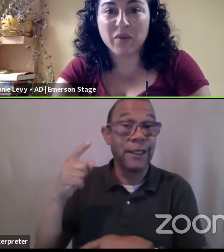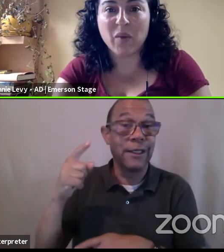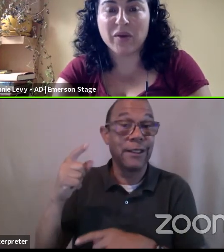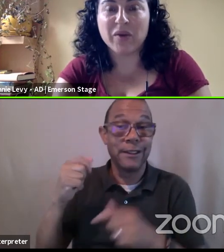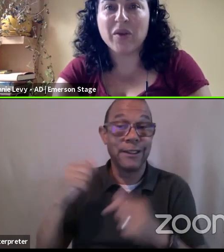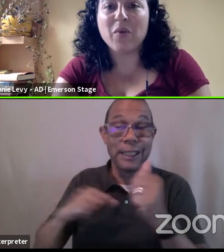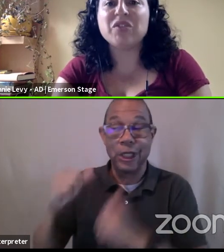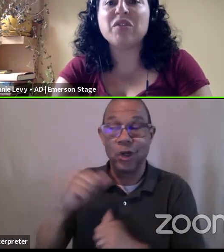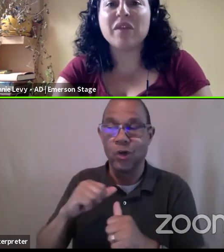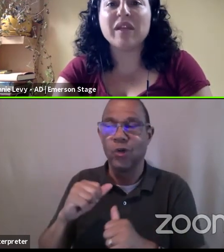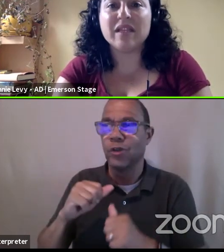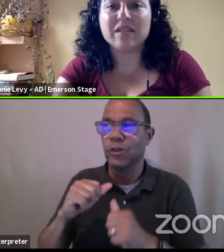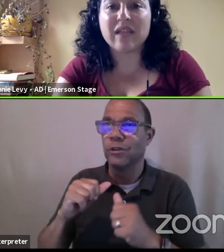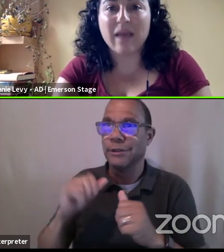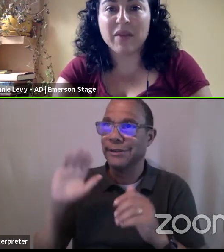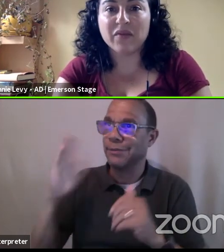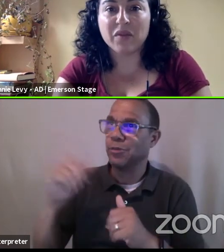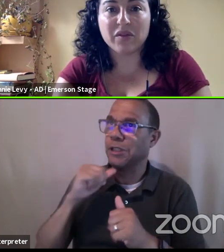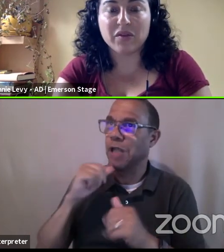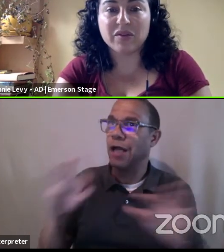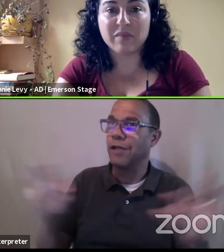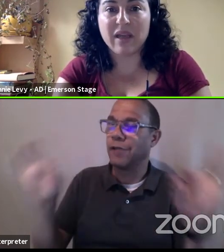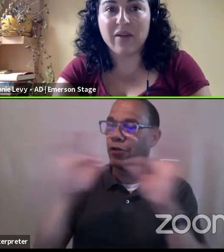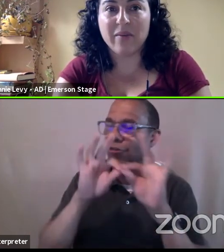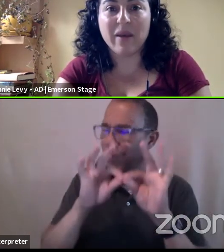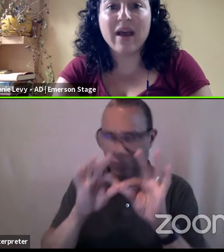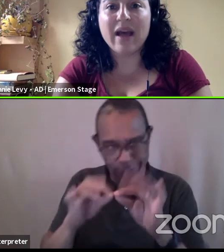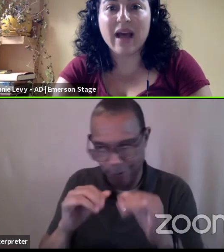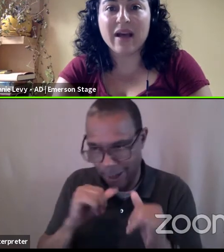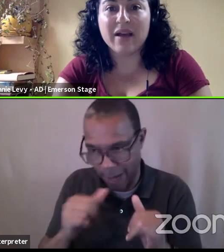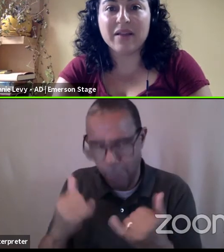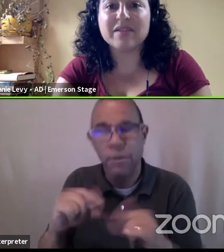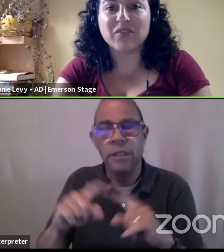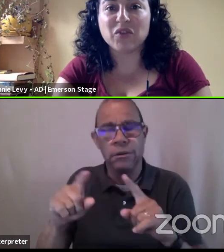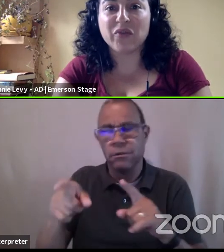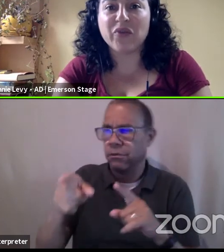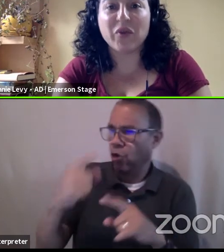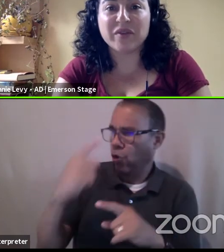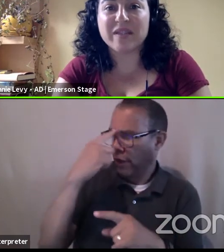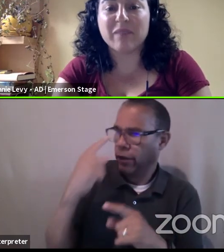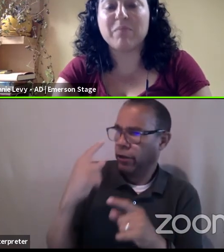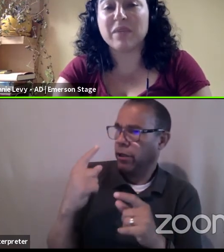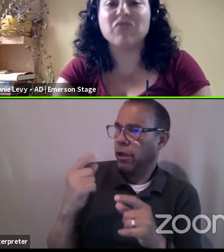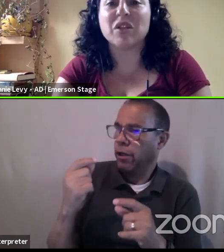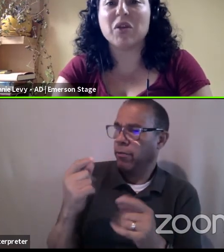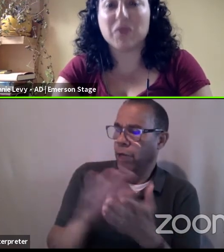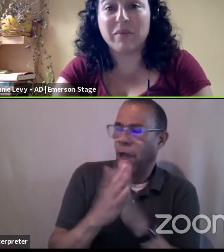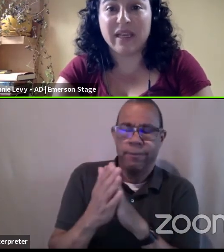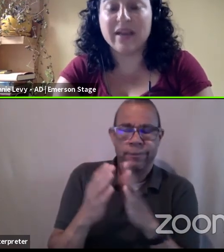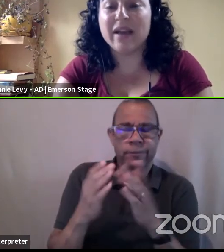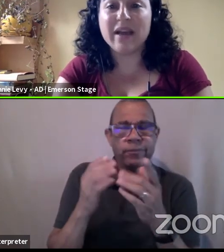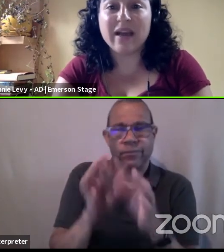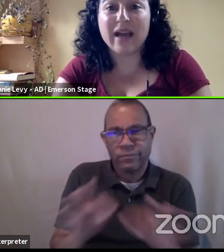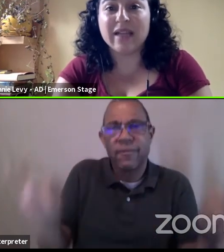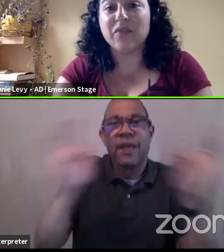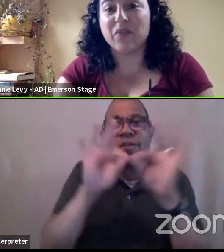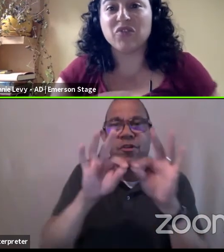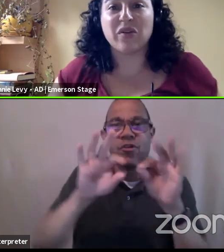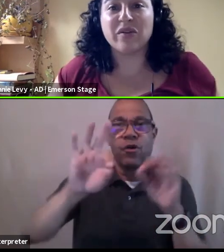but, you know, what are, what do you think needs to happen for theater to become the essential force that it potentially could be